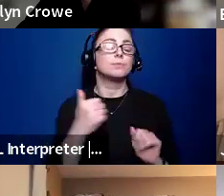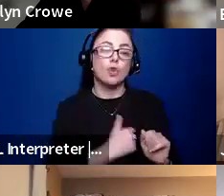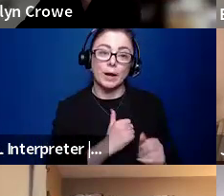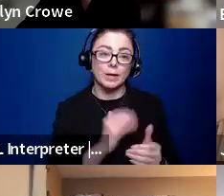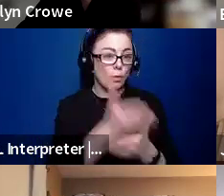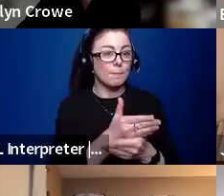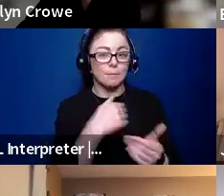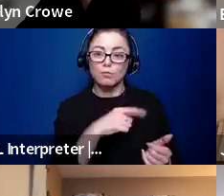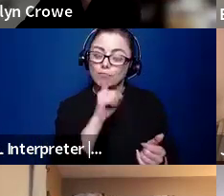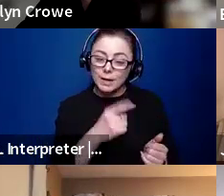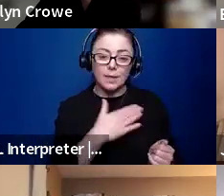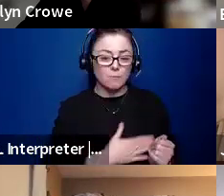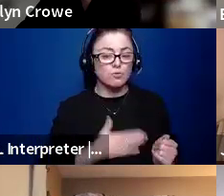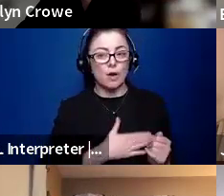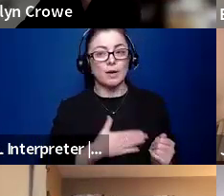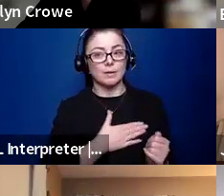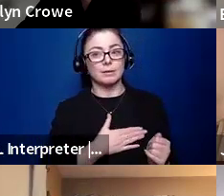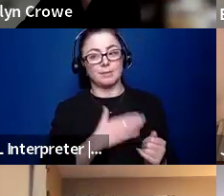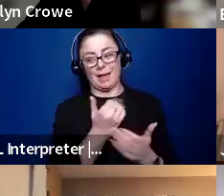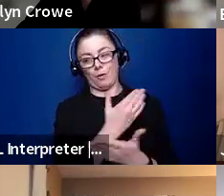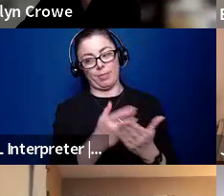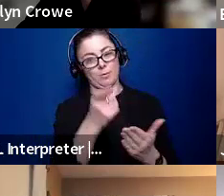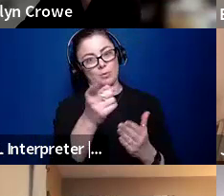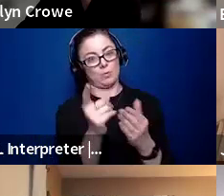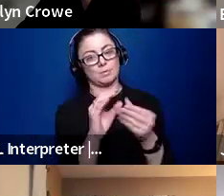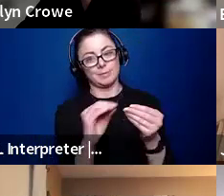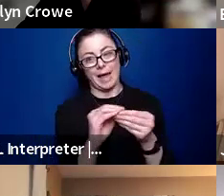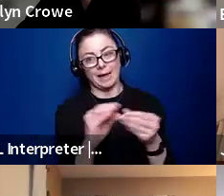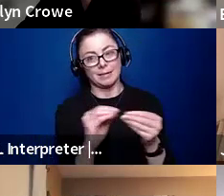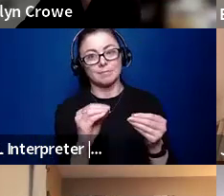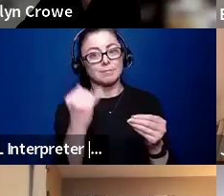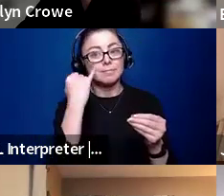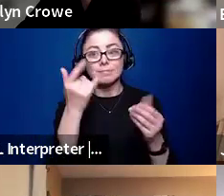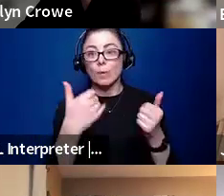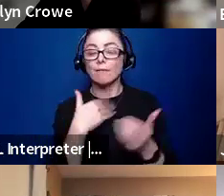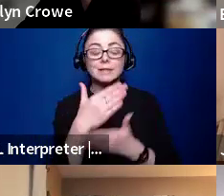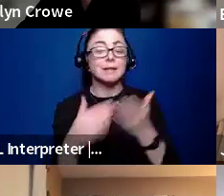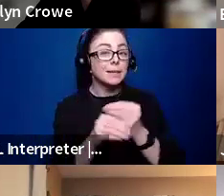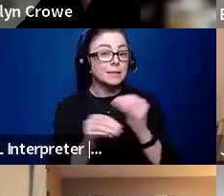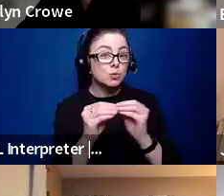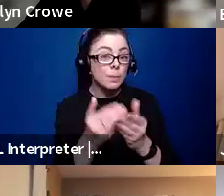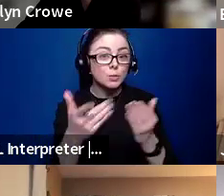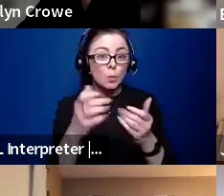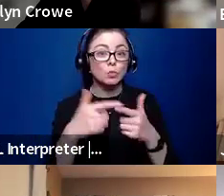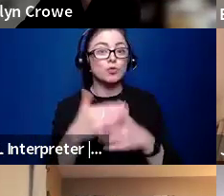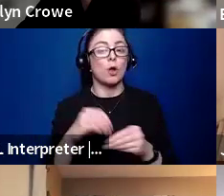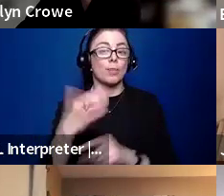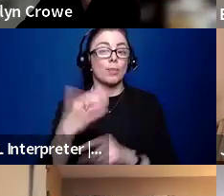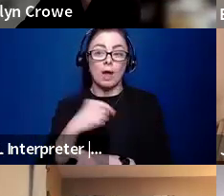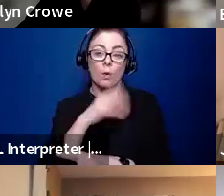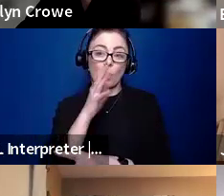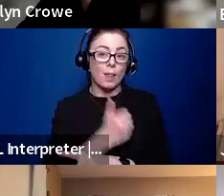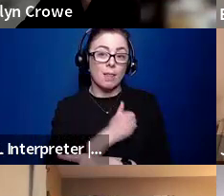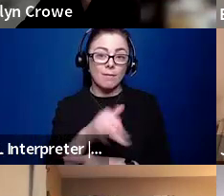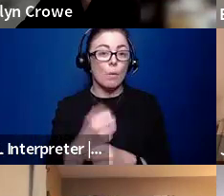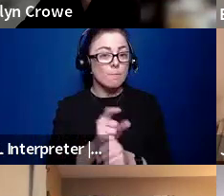interrupt. I really appreciate everything that you're saying too. And if you have some additional things you want to share in the chat with us, I would love that. I do